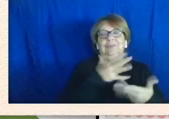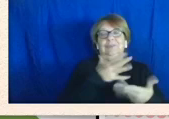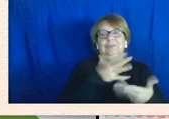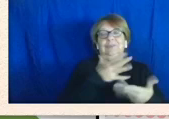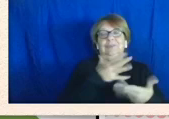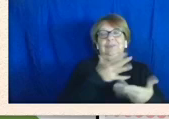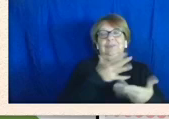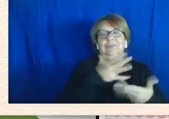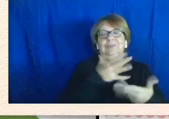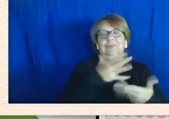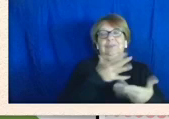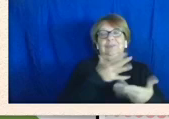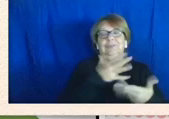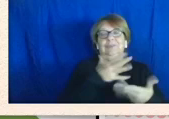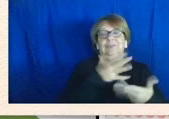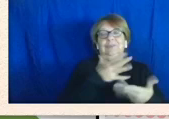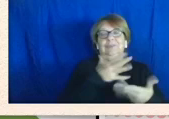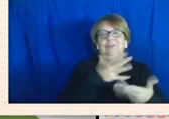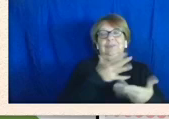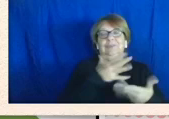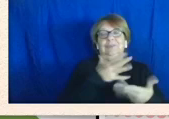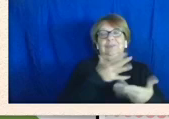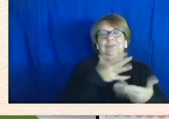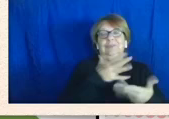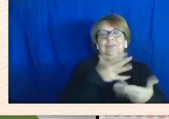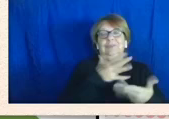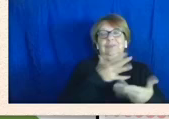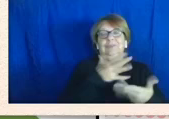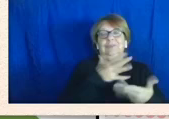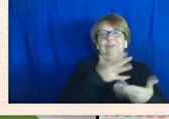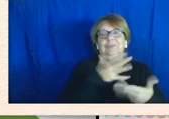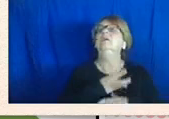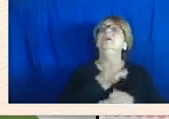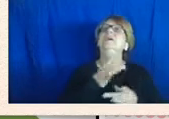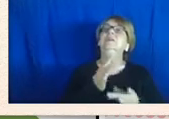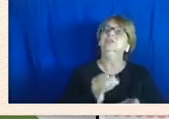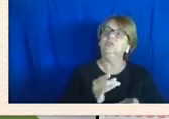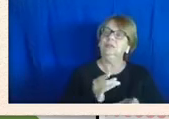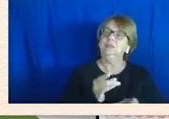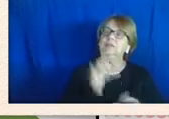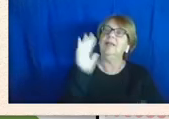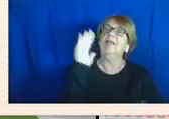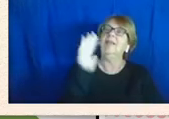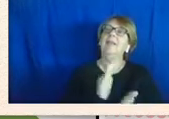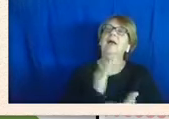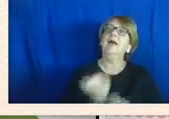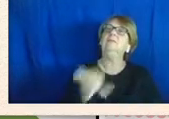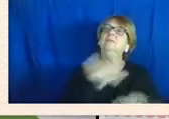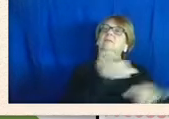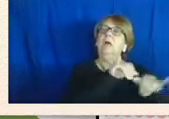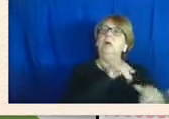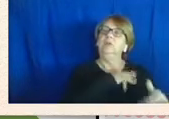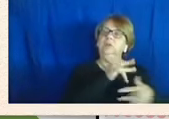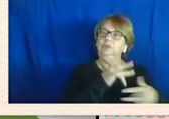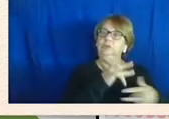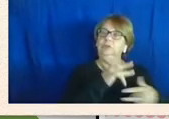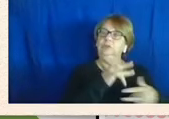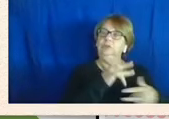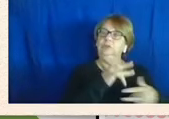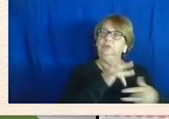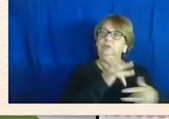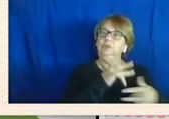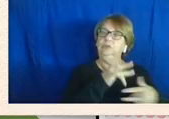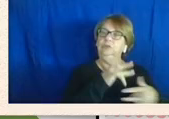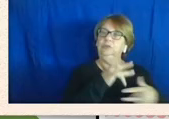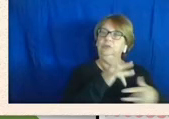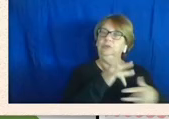moments. An interesting, relatively less common concern that may be also one that